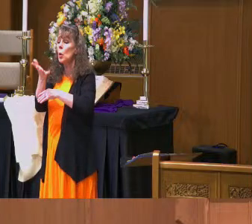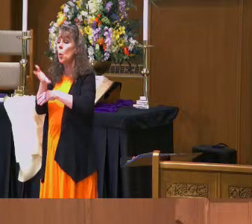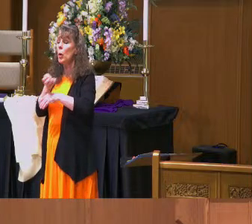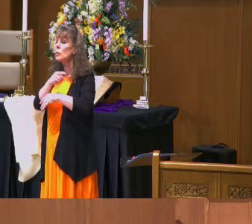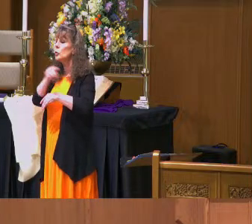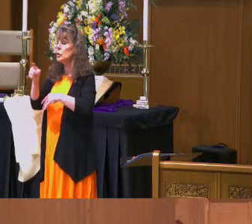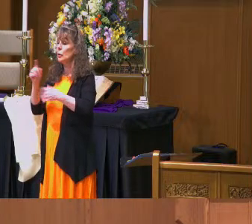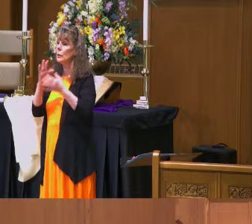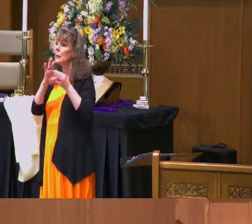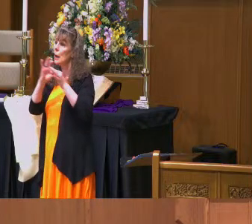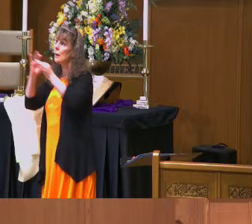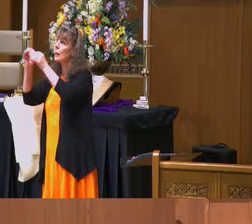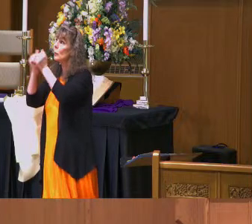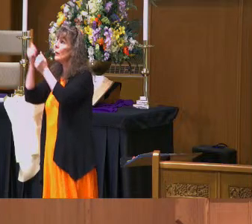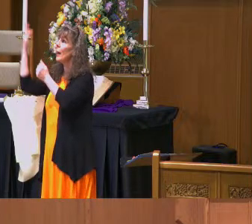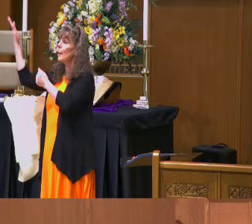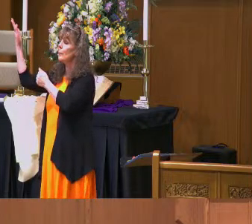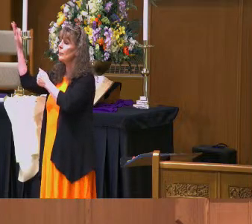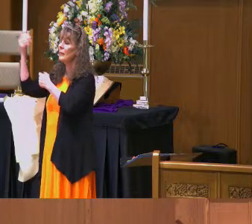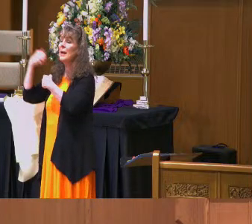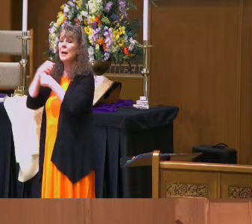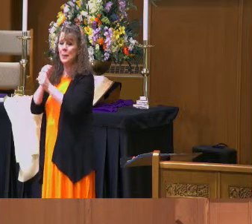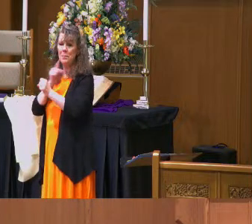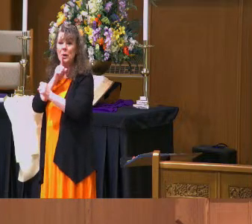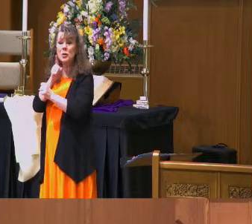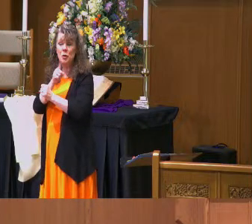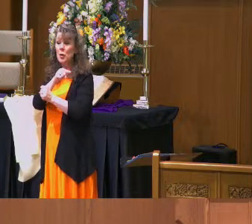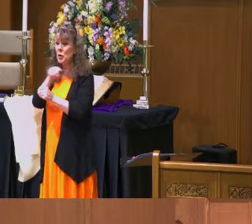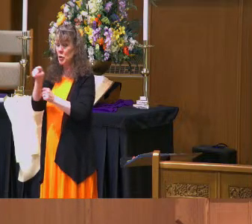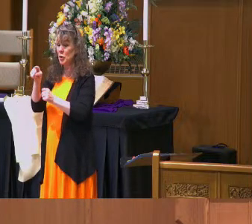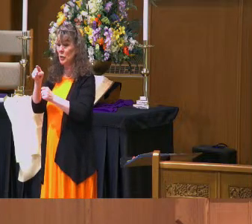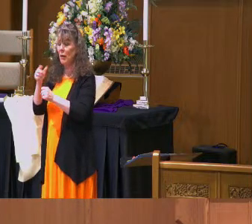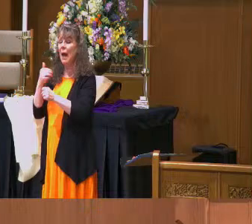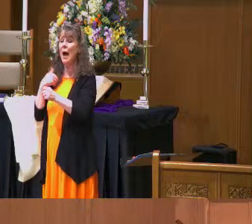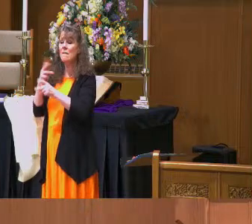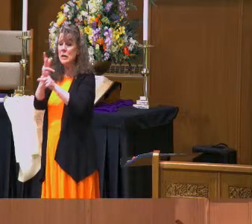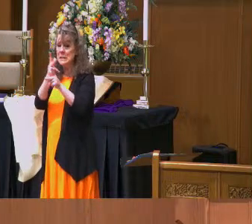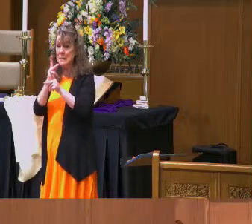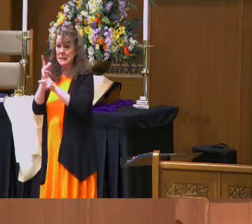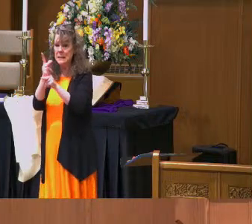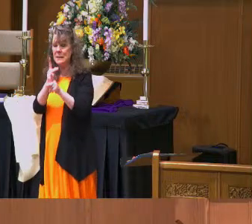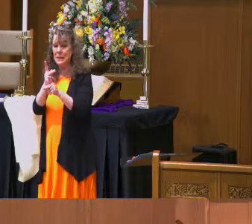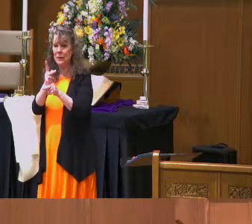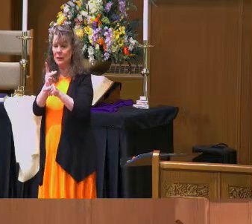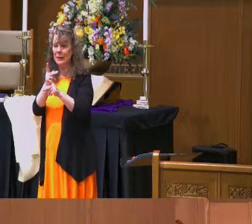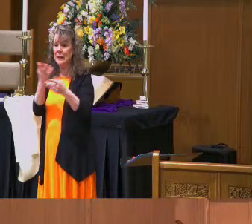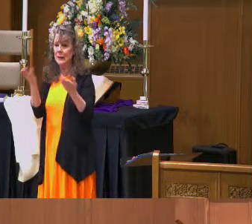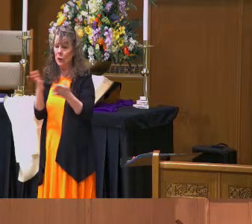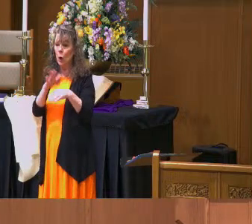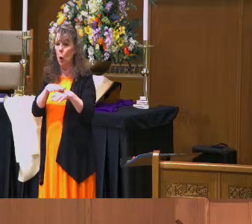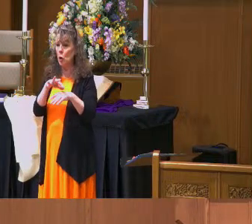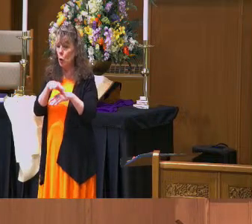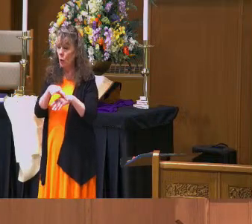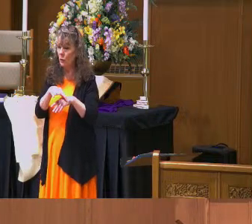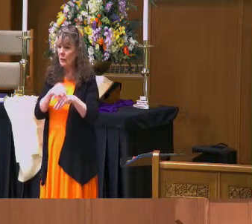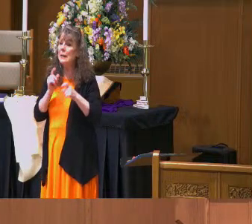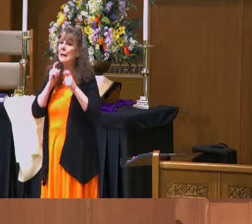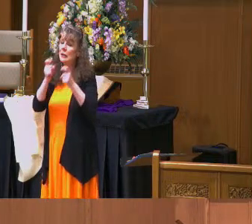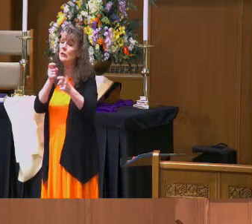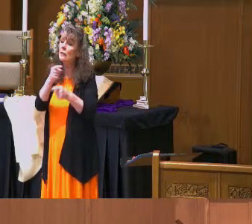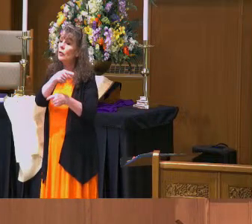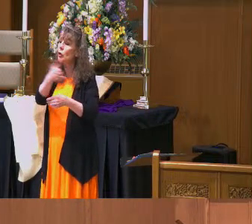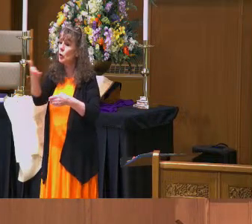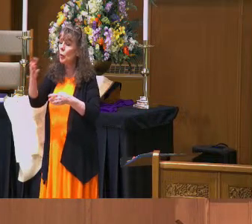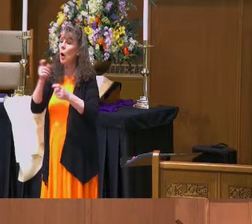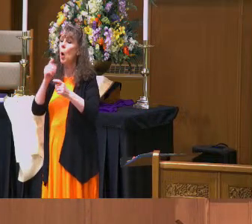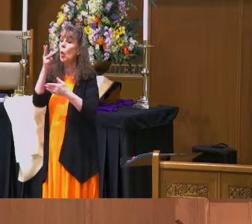with him, and he's going to make sure that you are cared for while on this journey by giving you the Holy Spirit